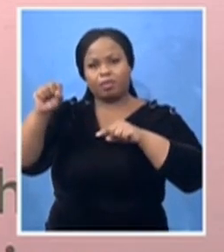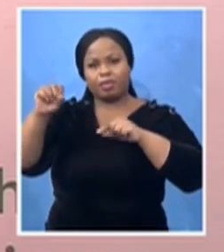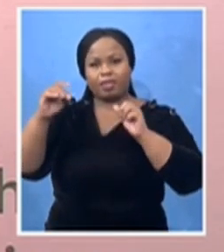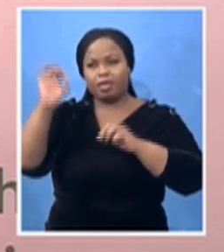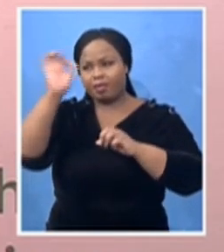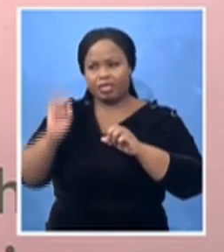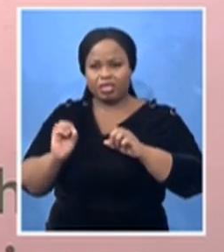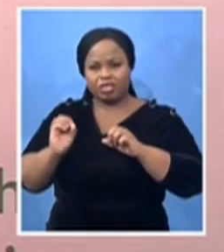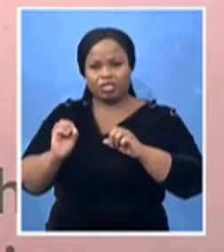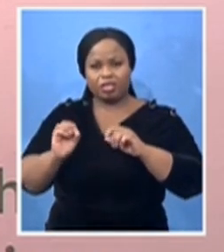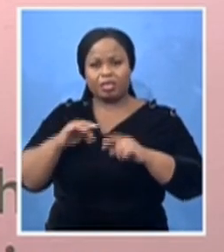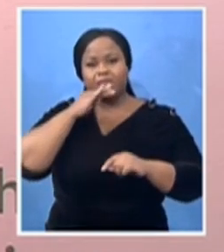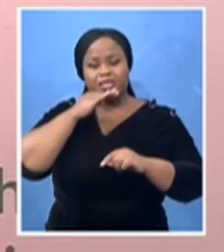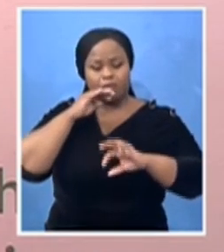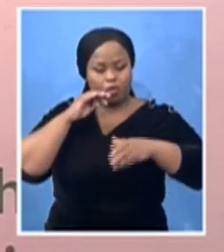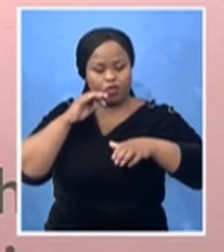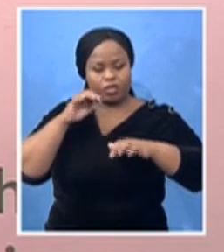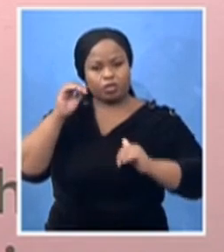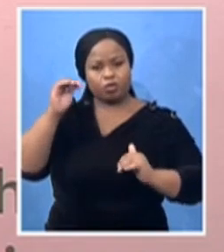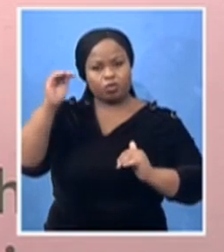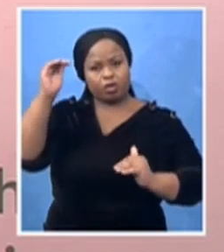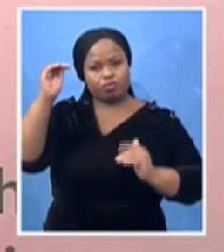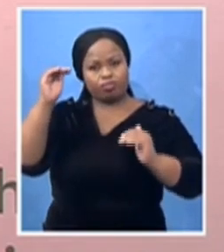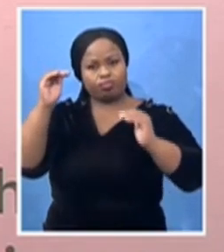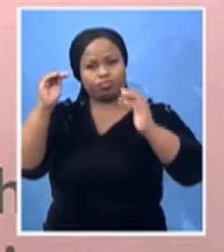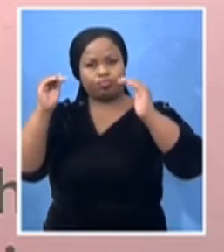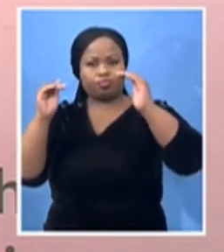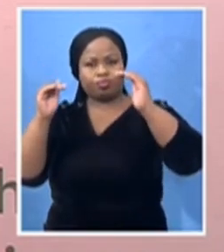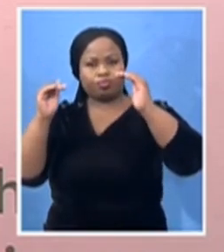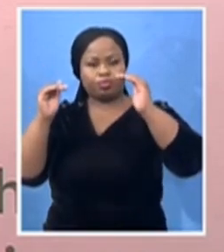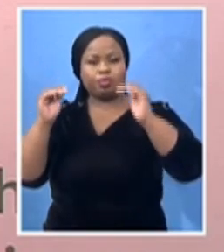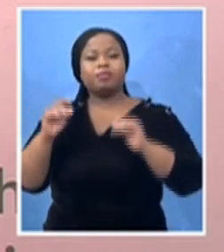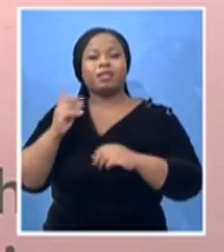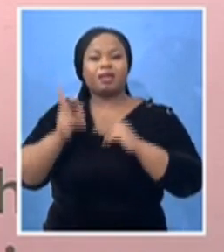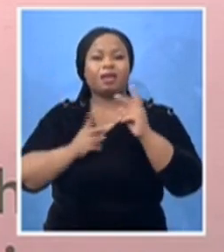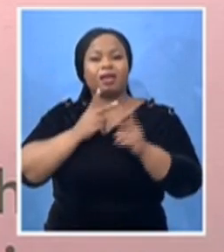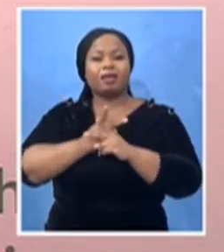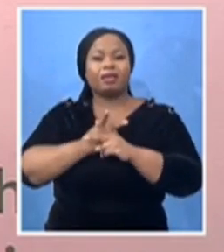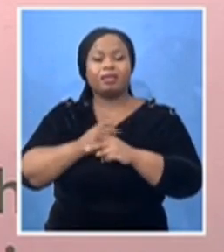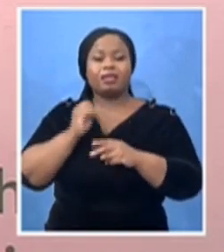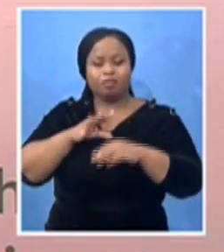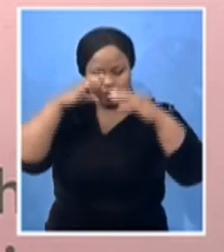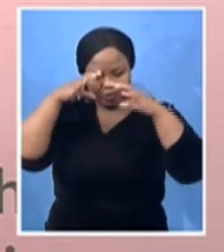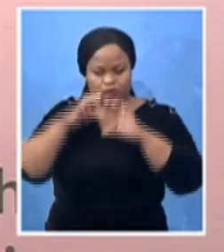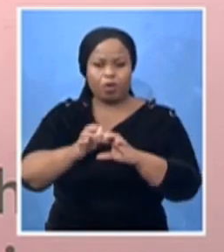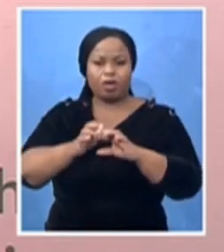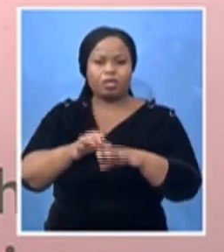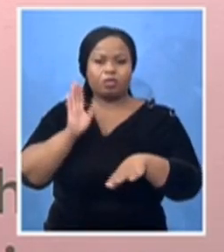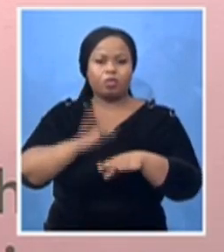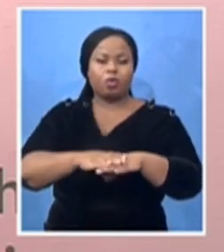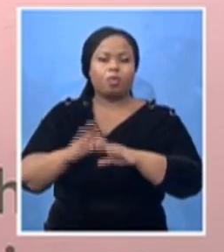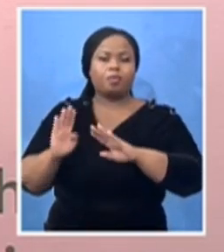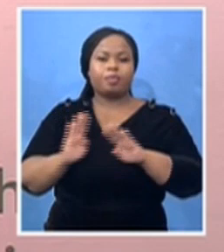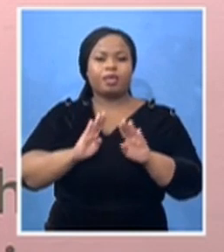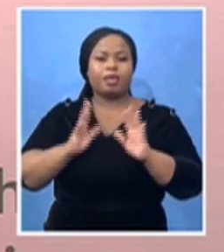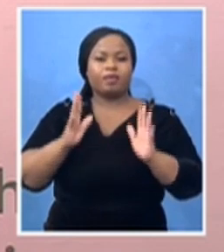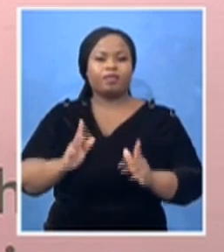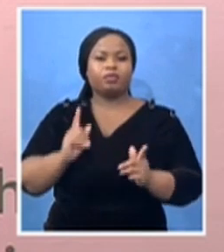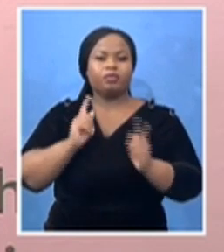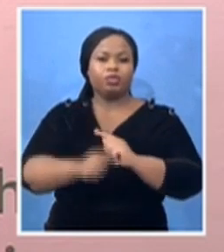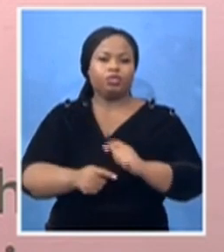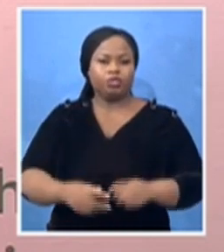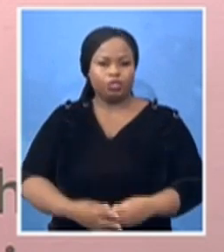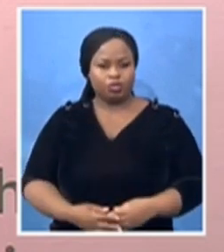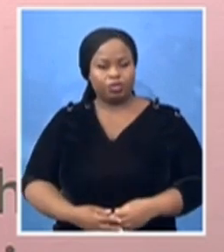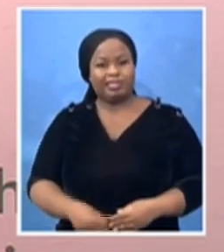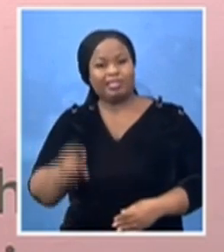increase unless we focus on the behavioral change. That is the aspect that we have to deal with.